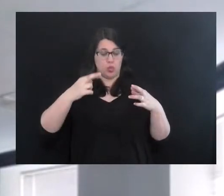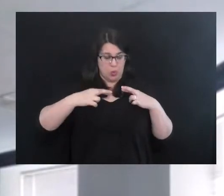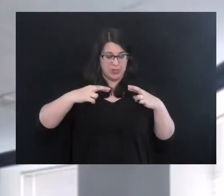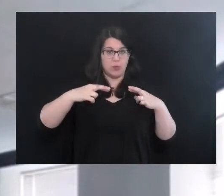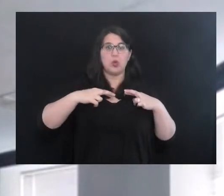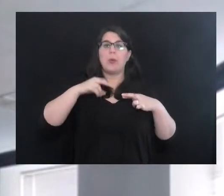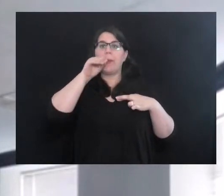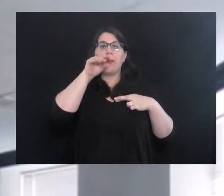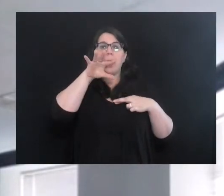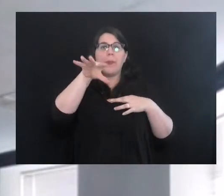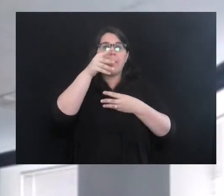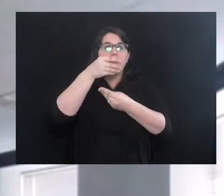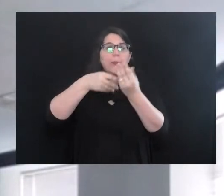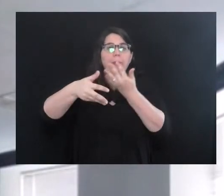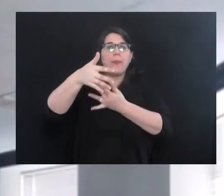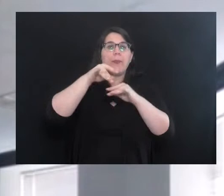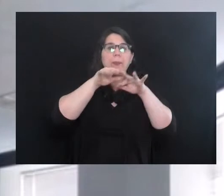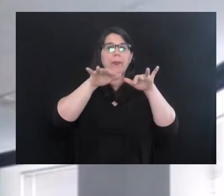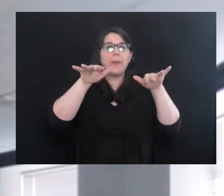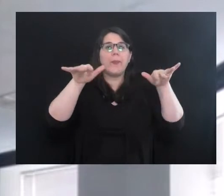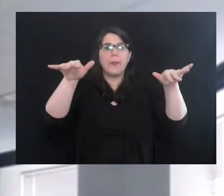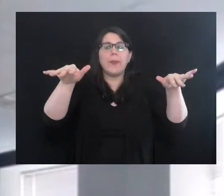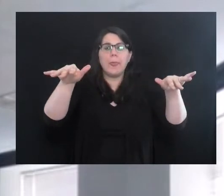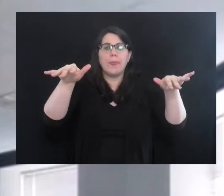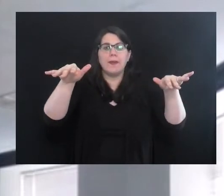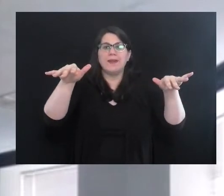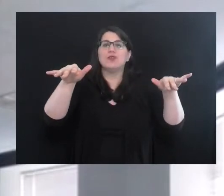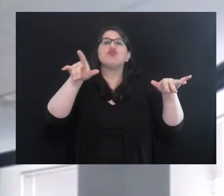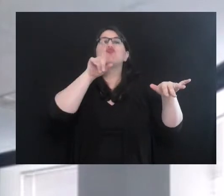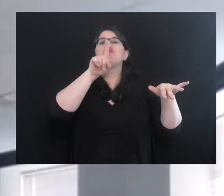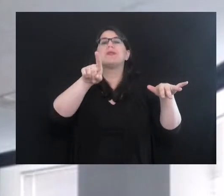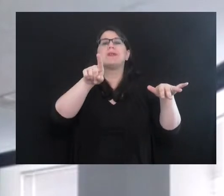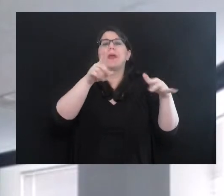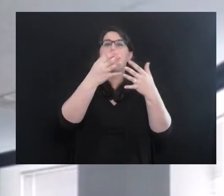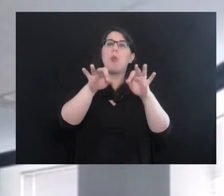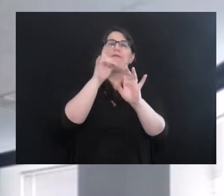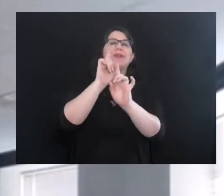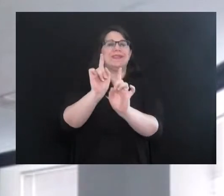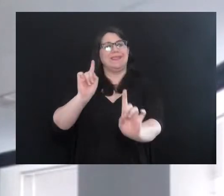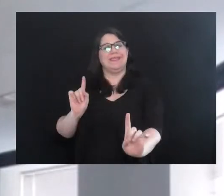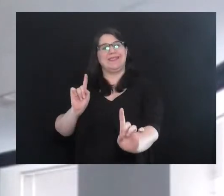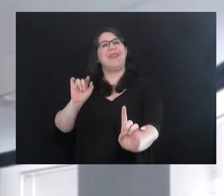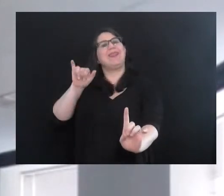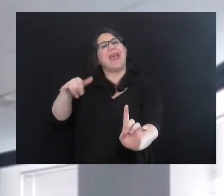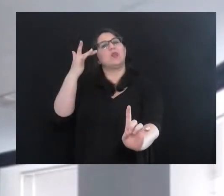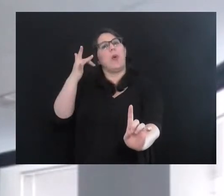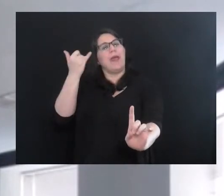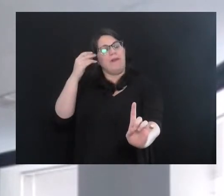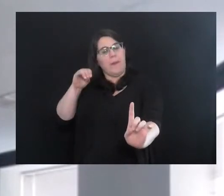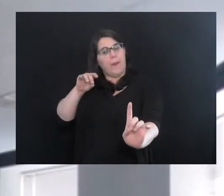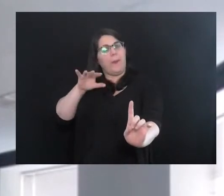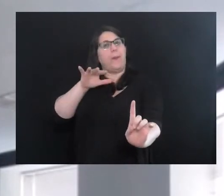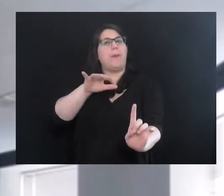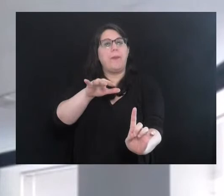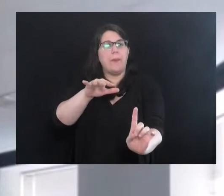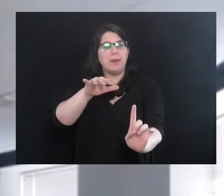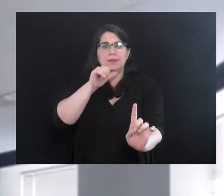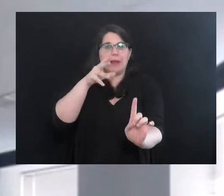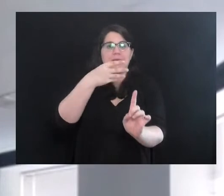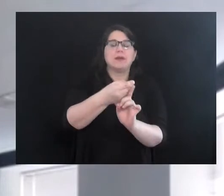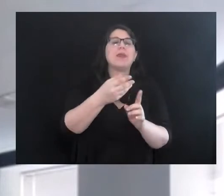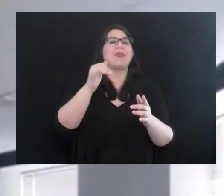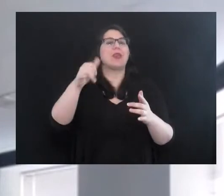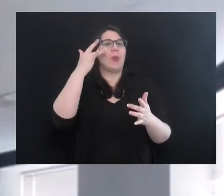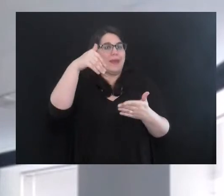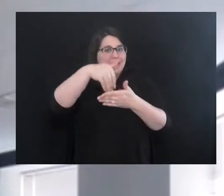and aerosolizing that, you know, it's more of the distance. That's why the 6 feet distance is important when we're talking about indoor space, but I don't consider